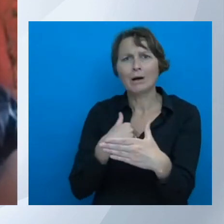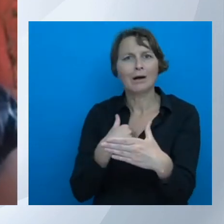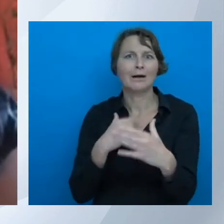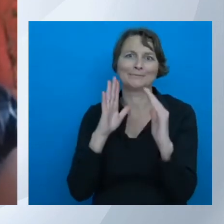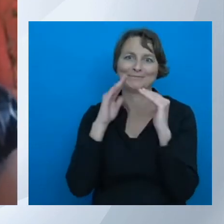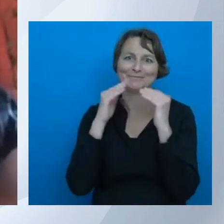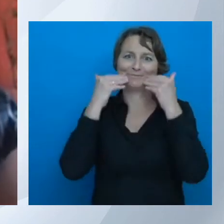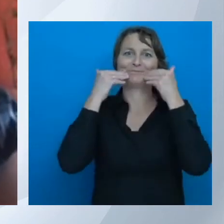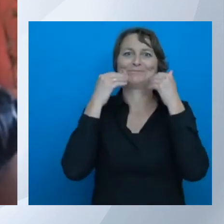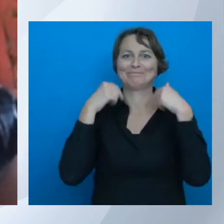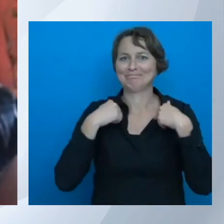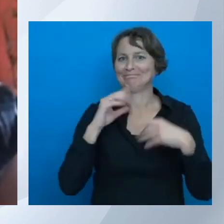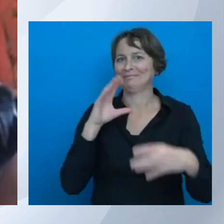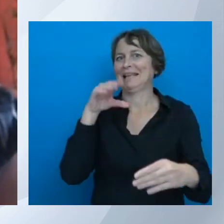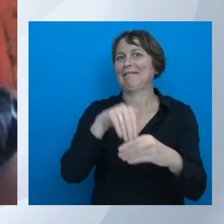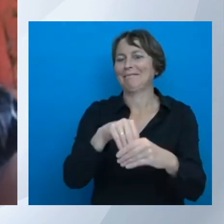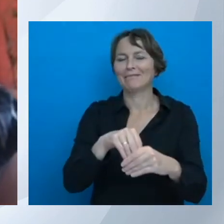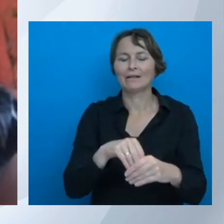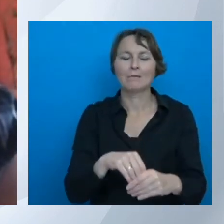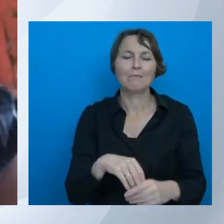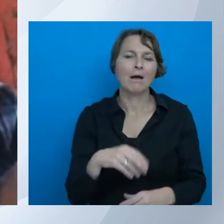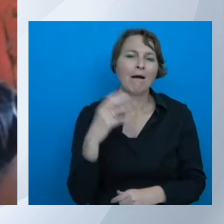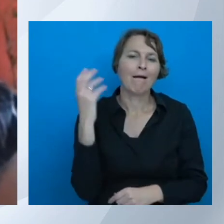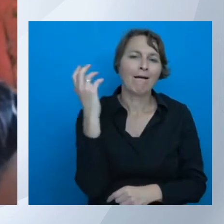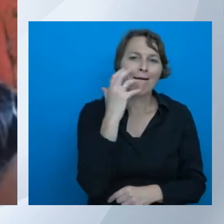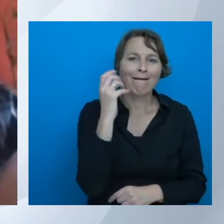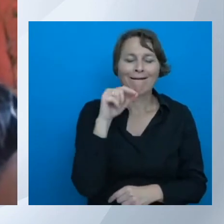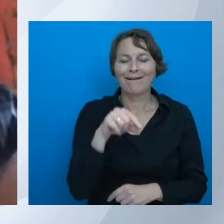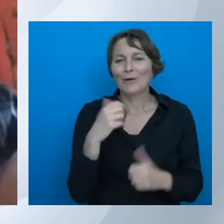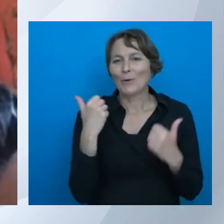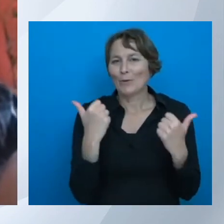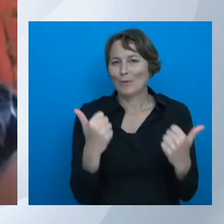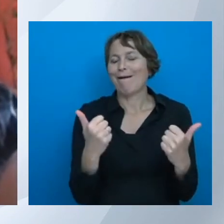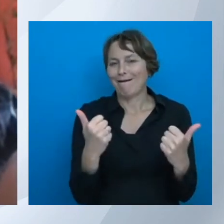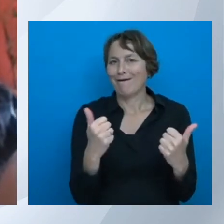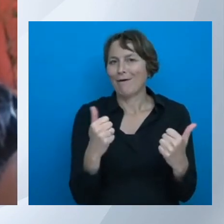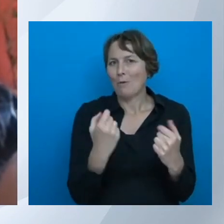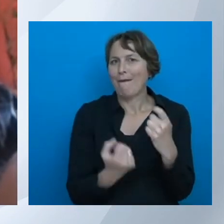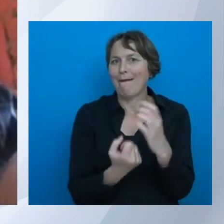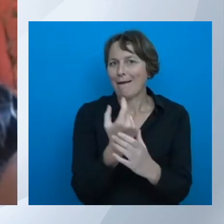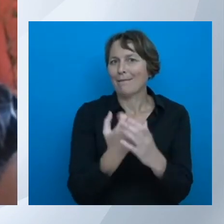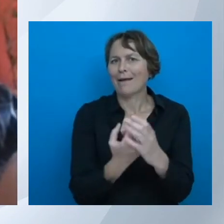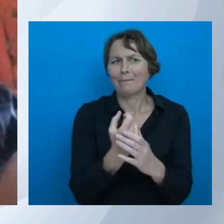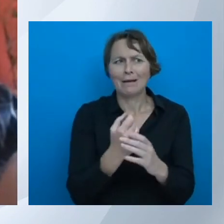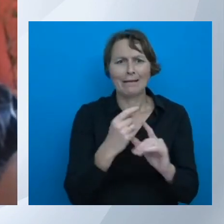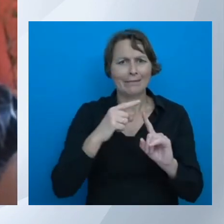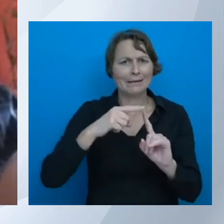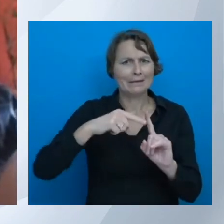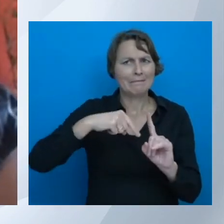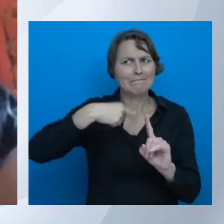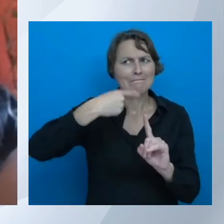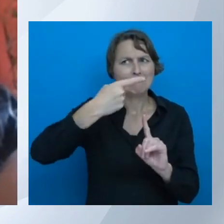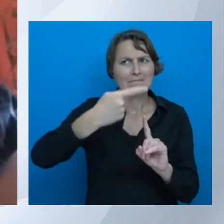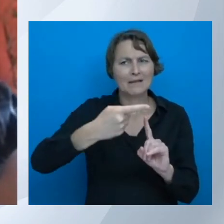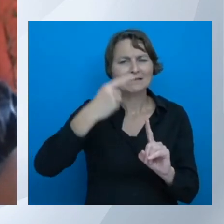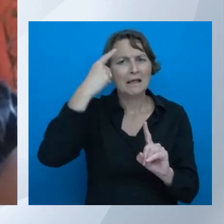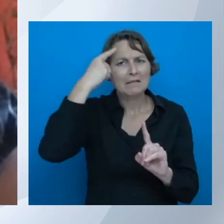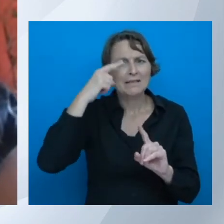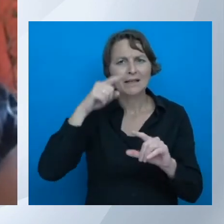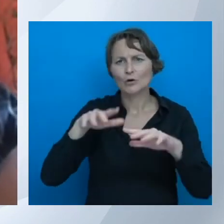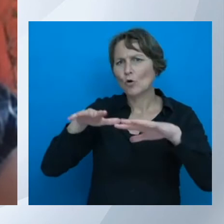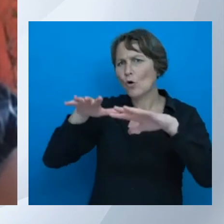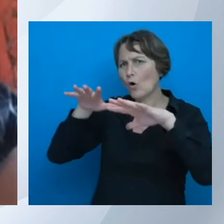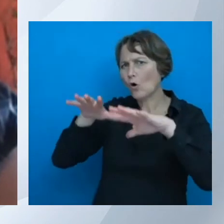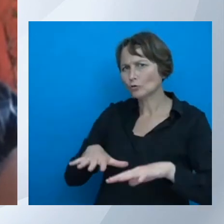awesome stuff. For example, next time in, I think it is in October 7, we